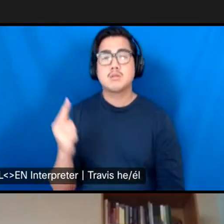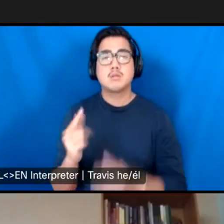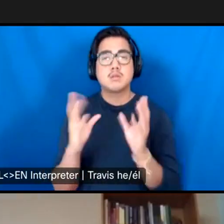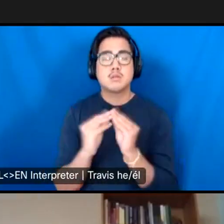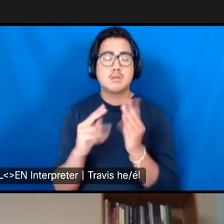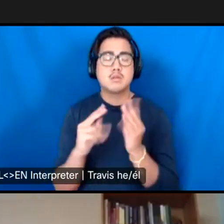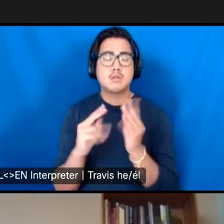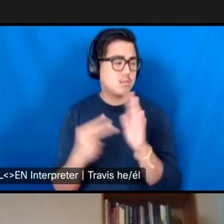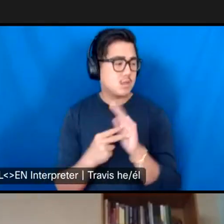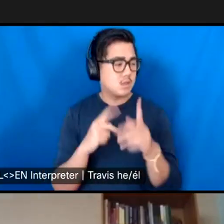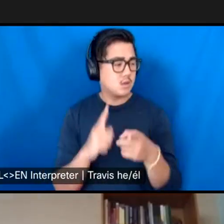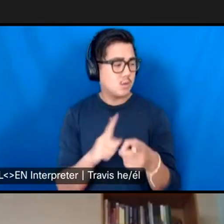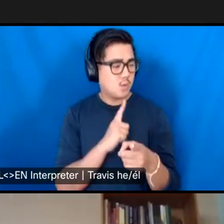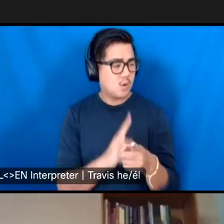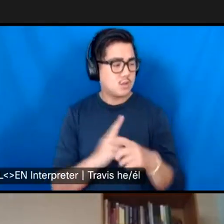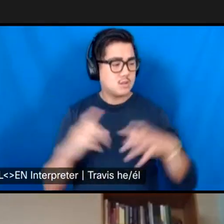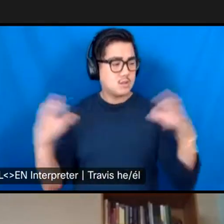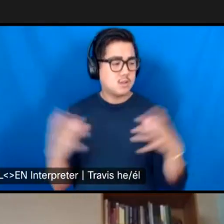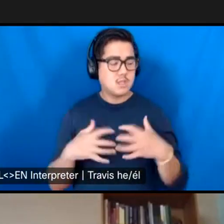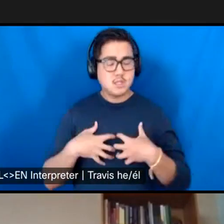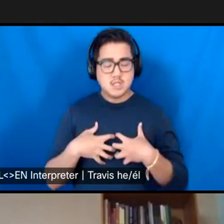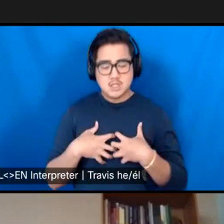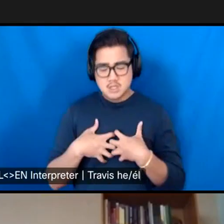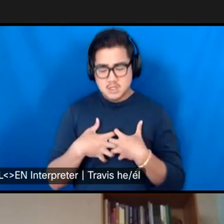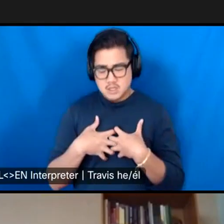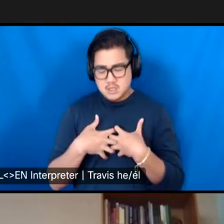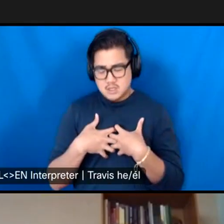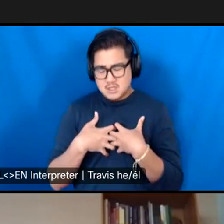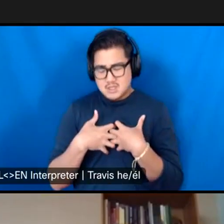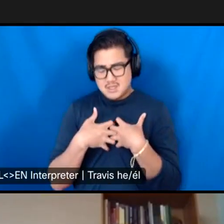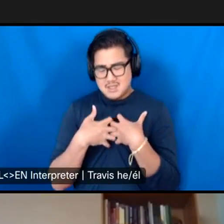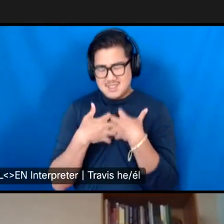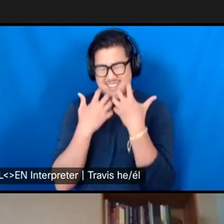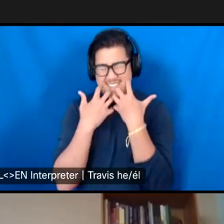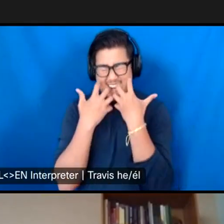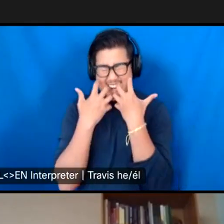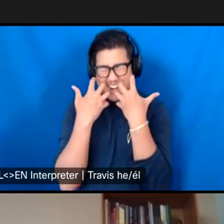move through that difficult emotion and energy through wailing,